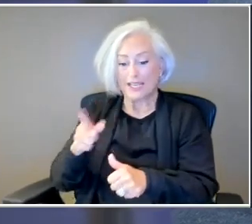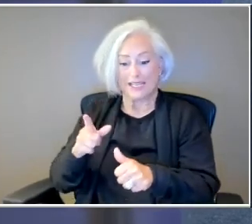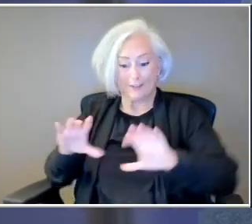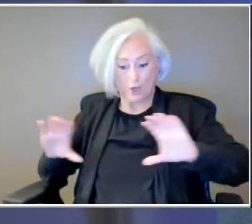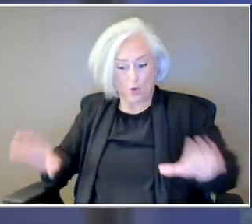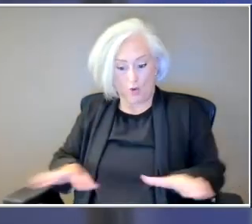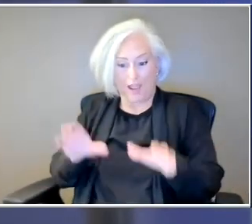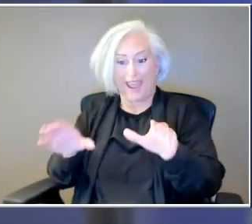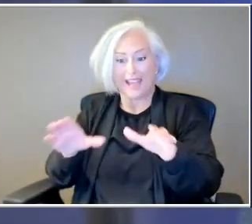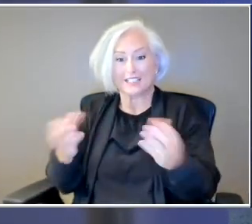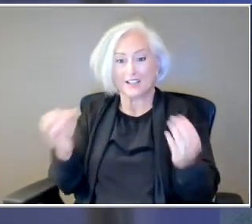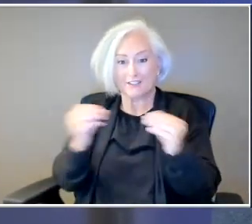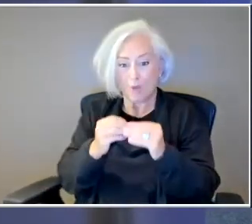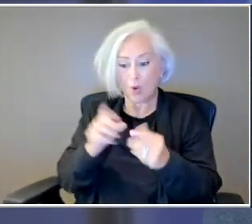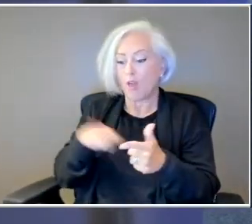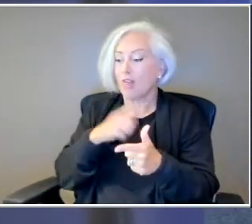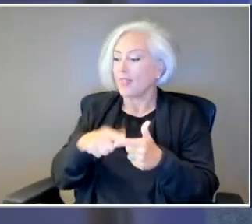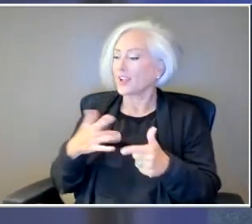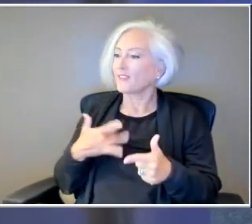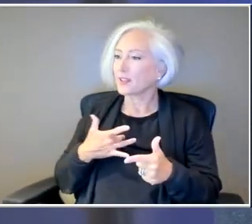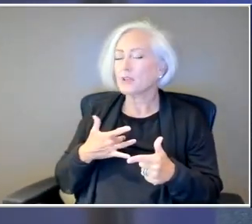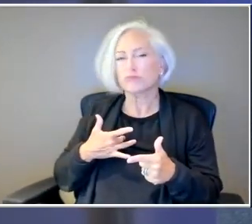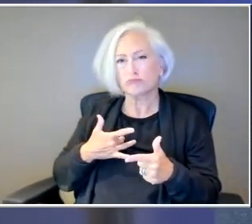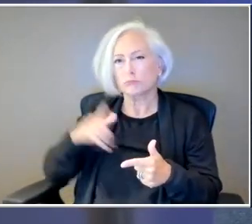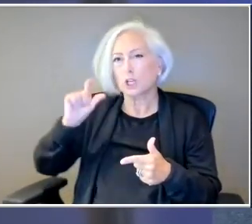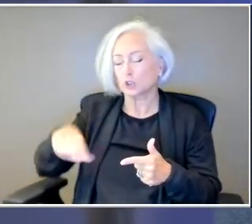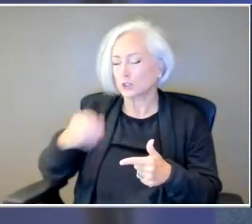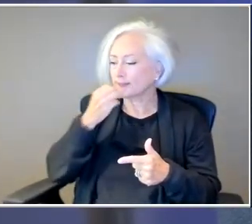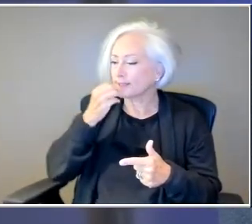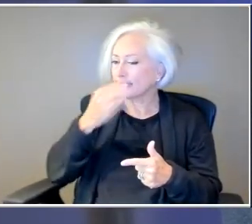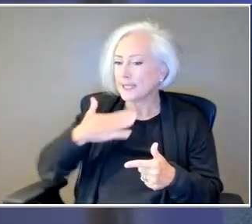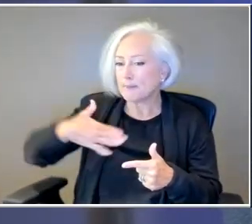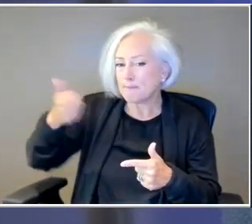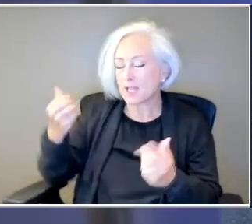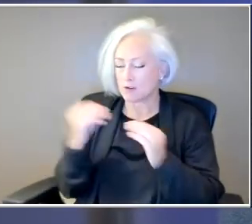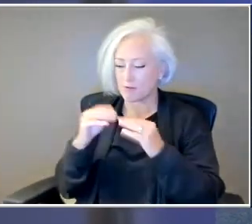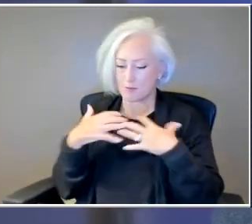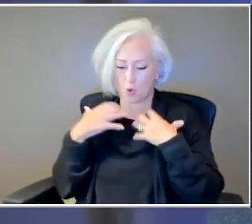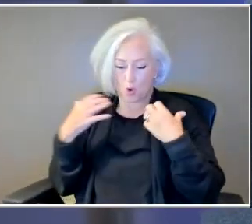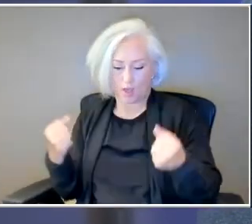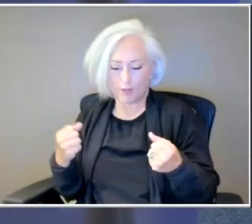this and this. So, it's a great tool to give people that boost and